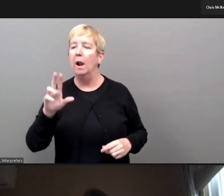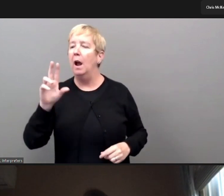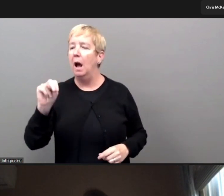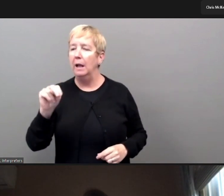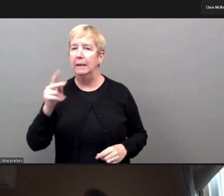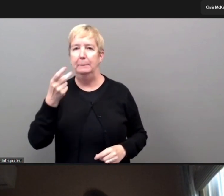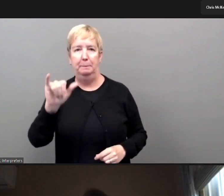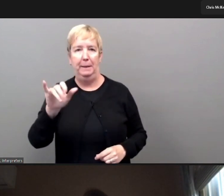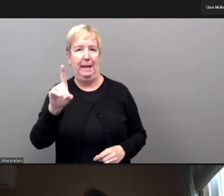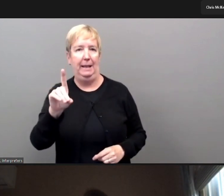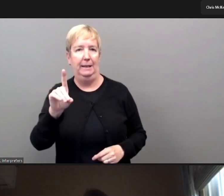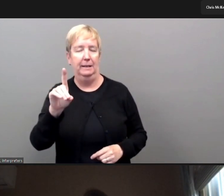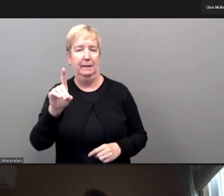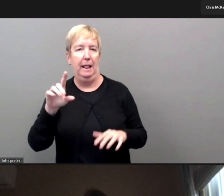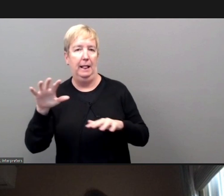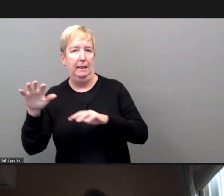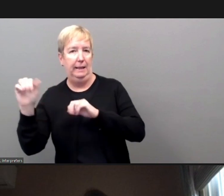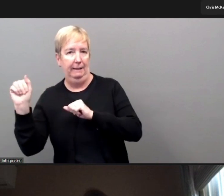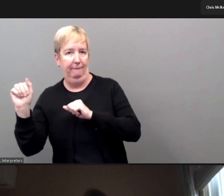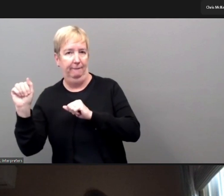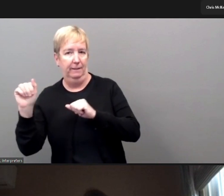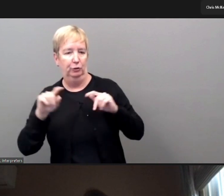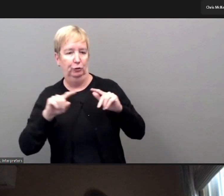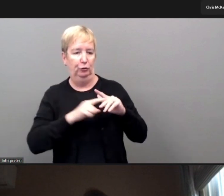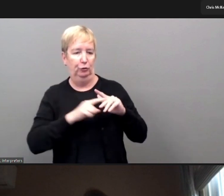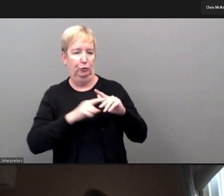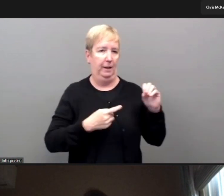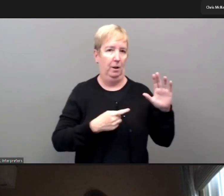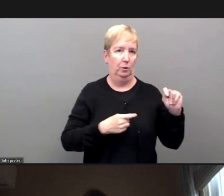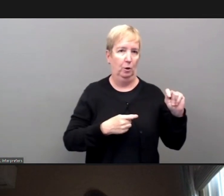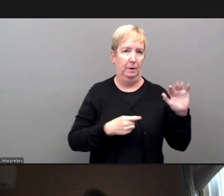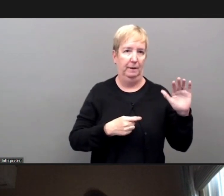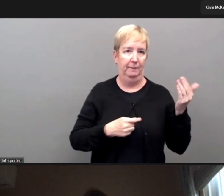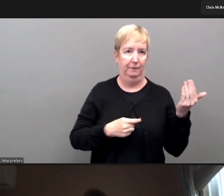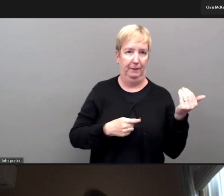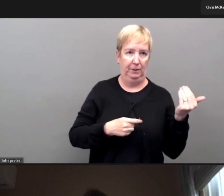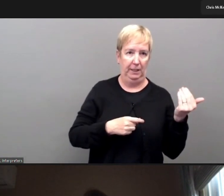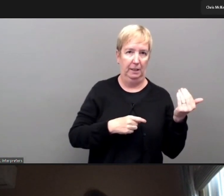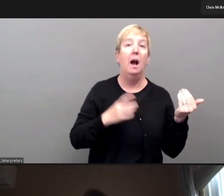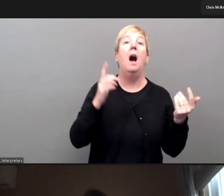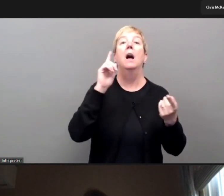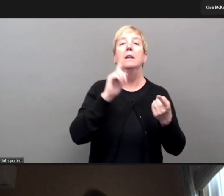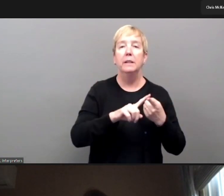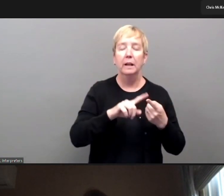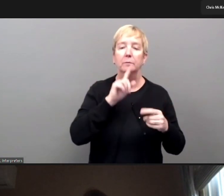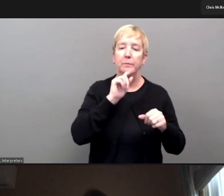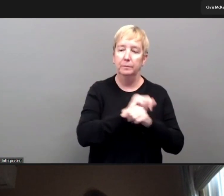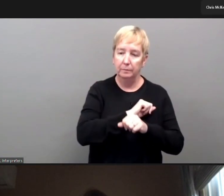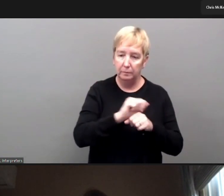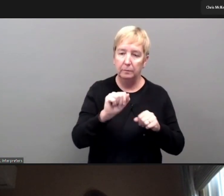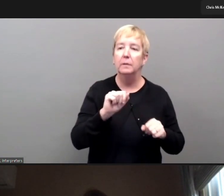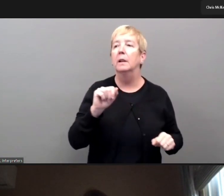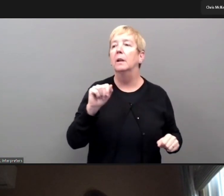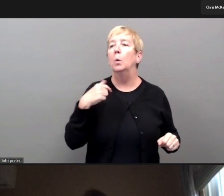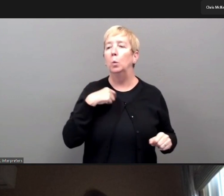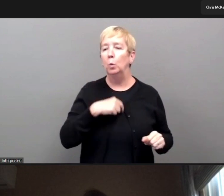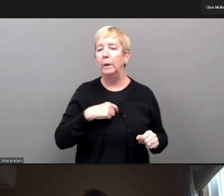starting October 15th until the lab determines that the sort of COVID-19 threat has